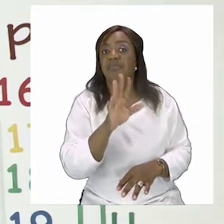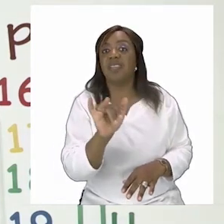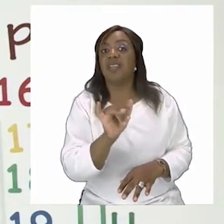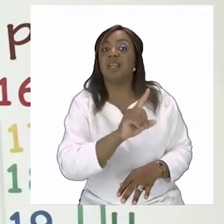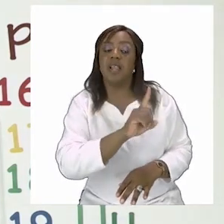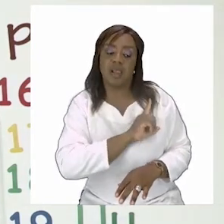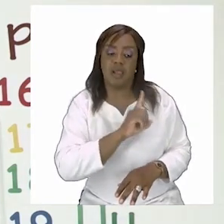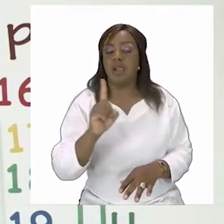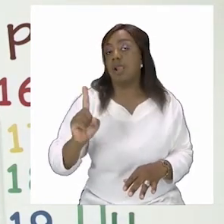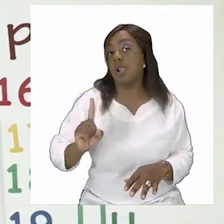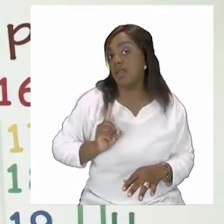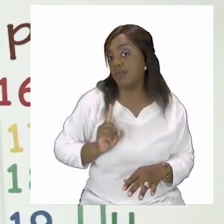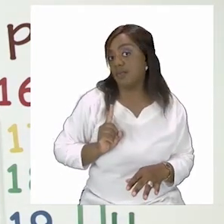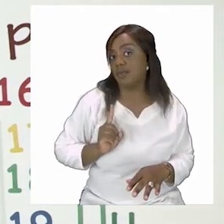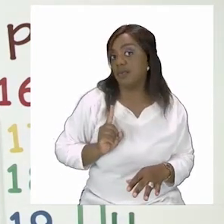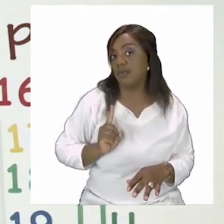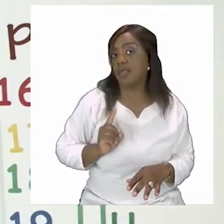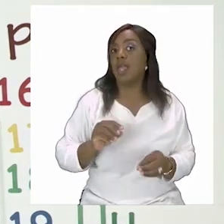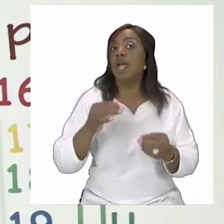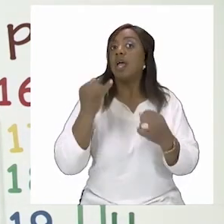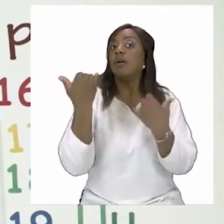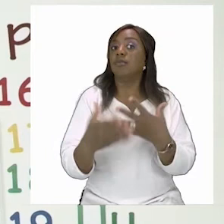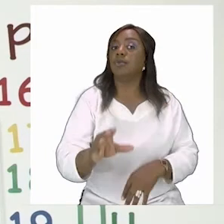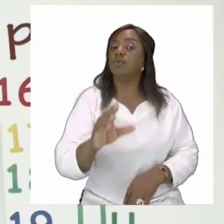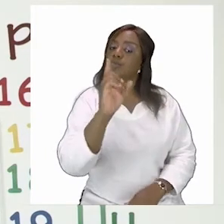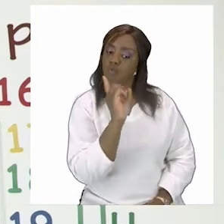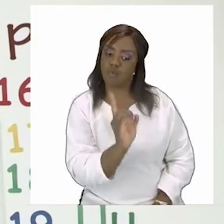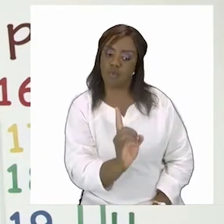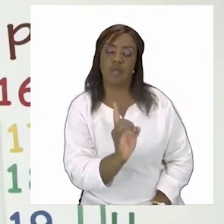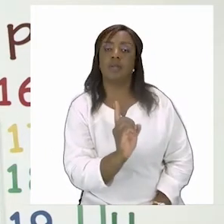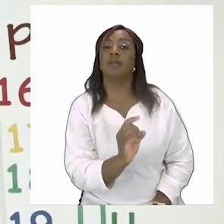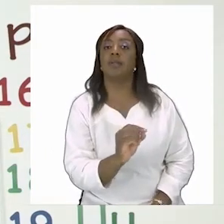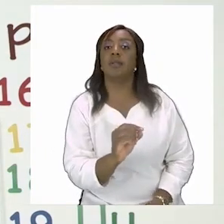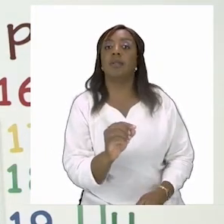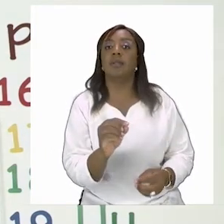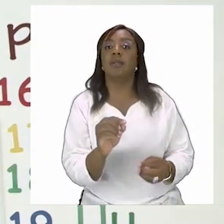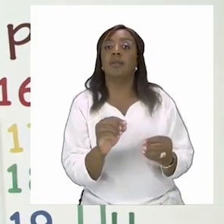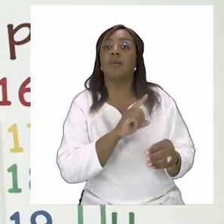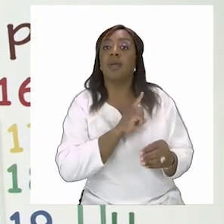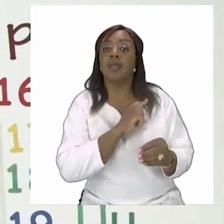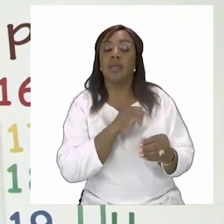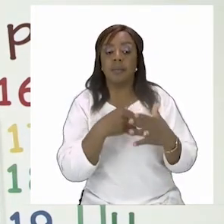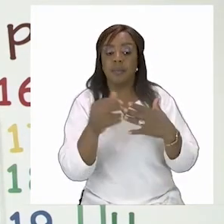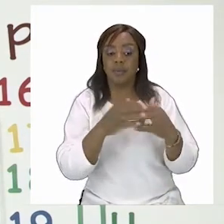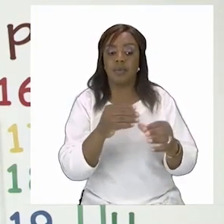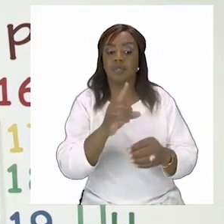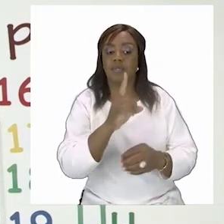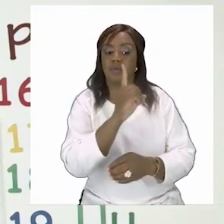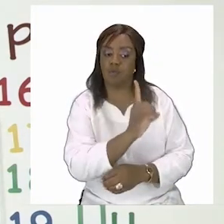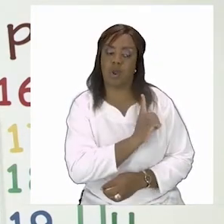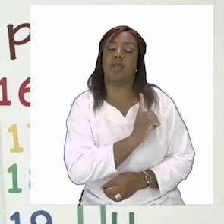11 is an odd number because it ends with a